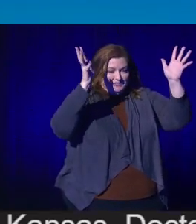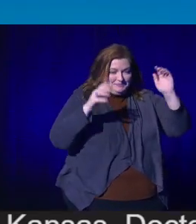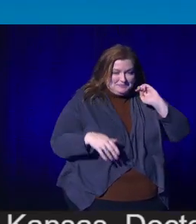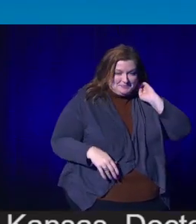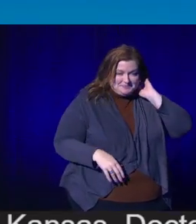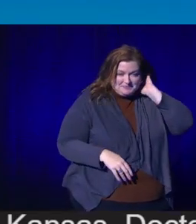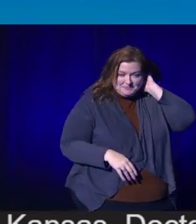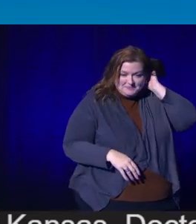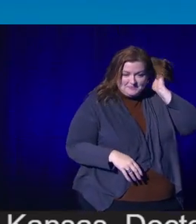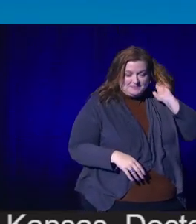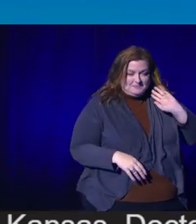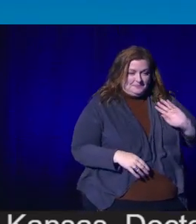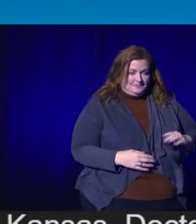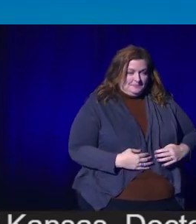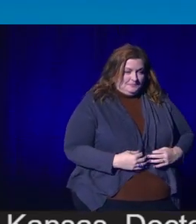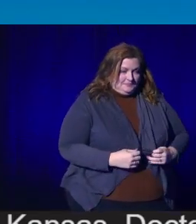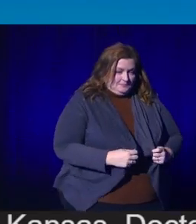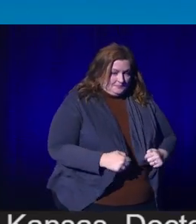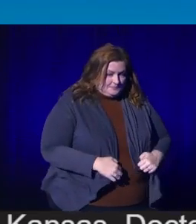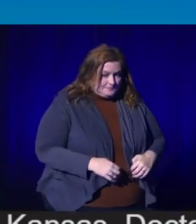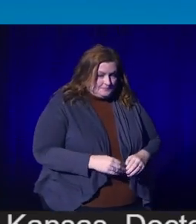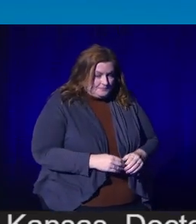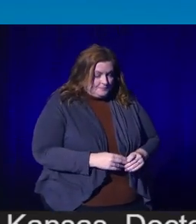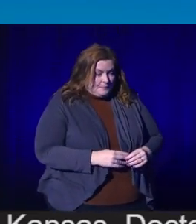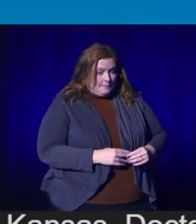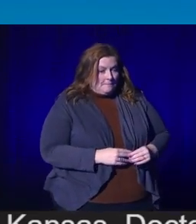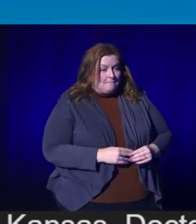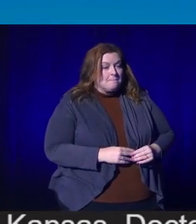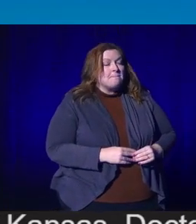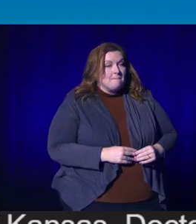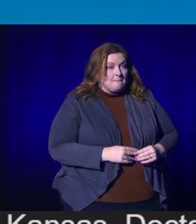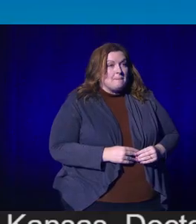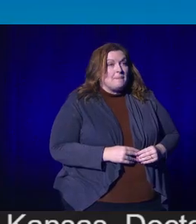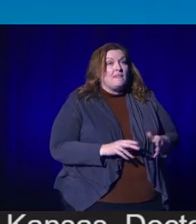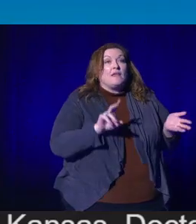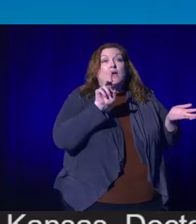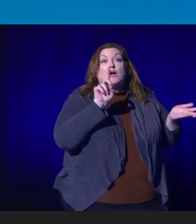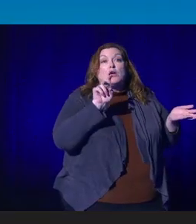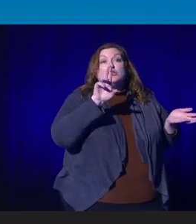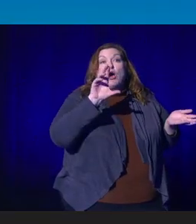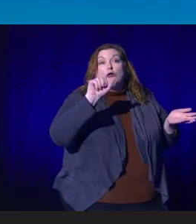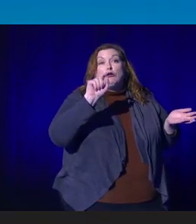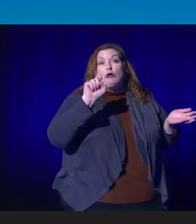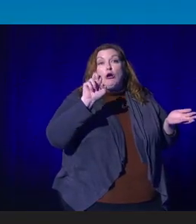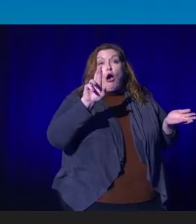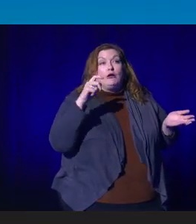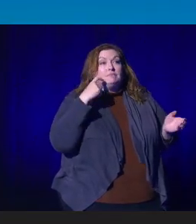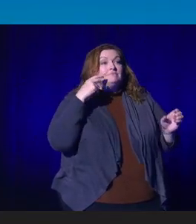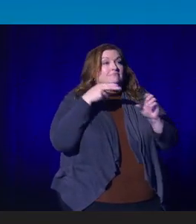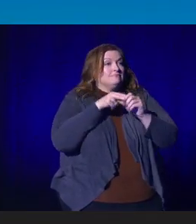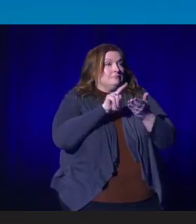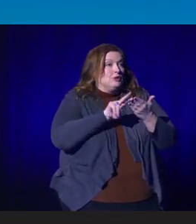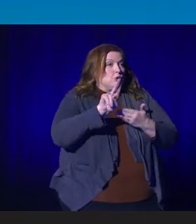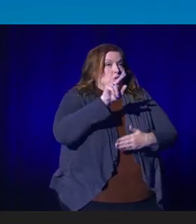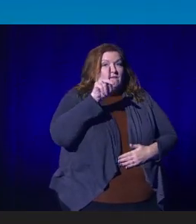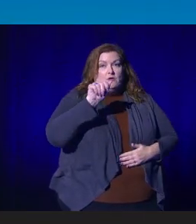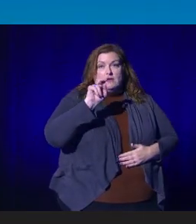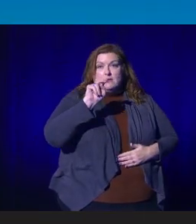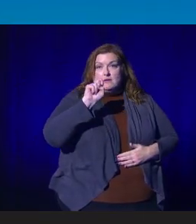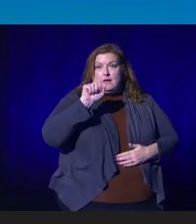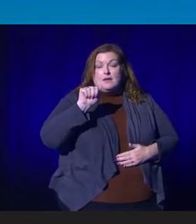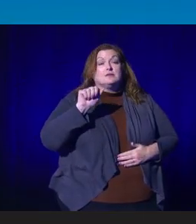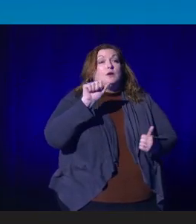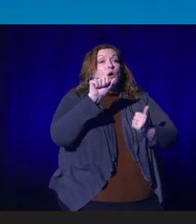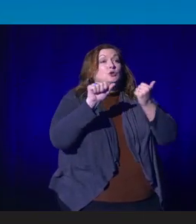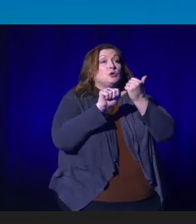Dr. Carter just joined the University of Kansas as an